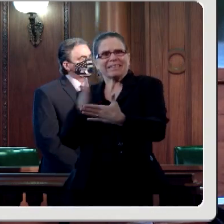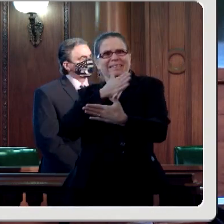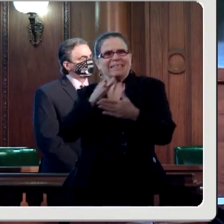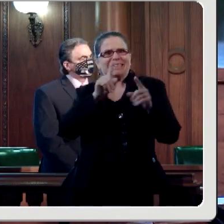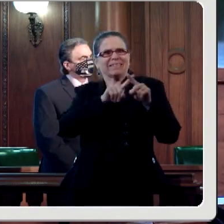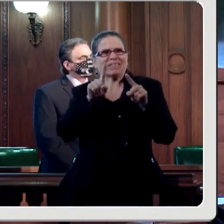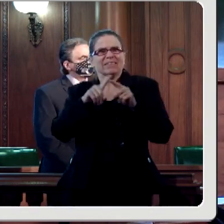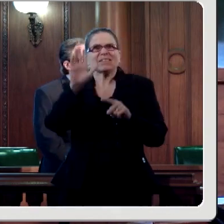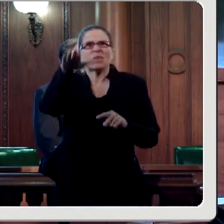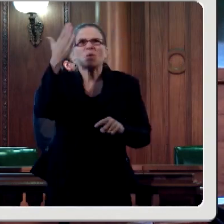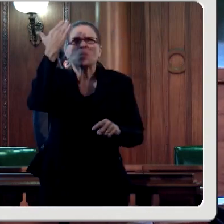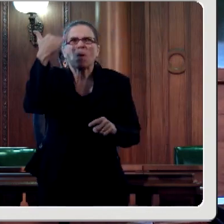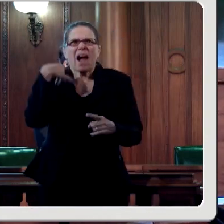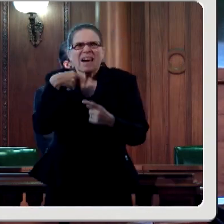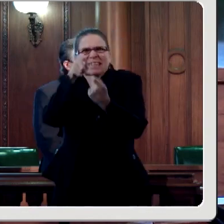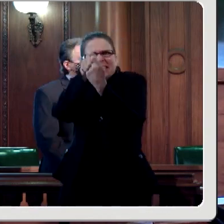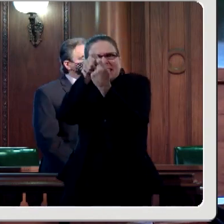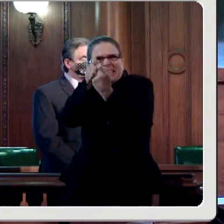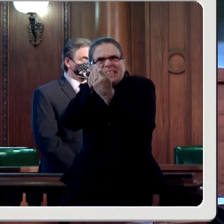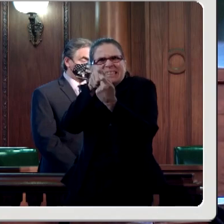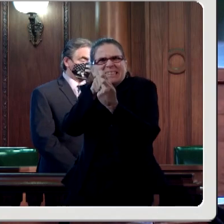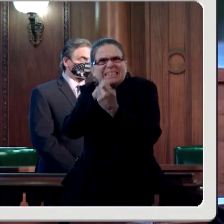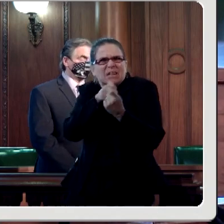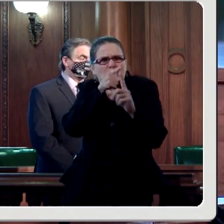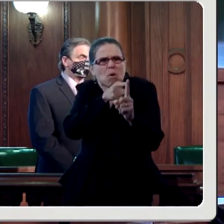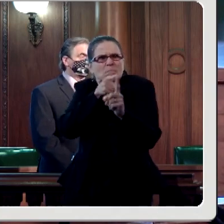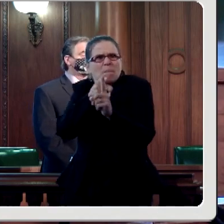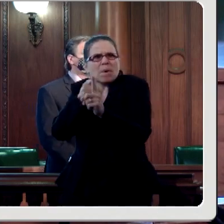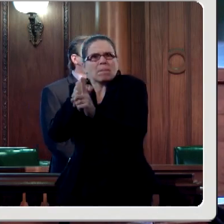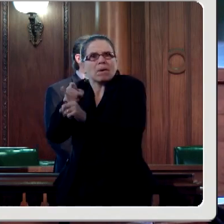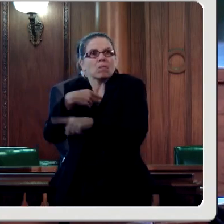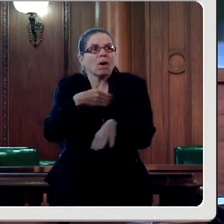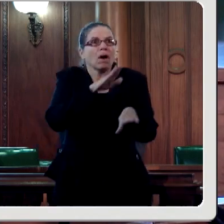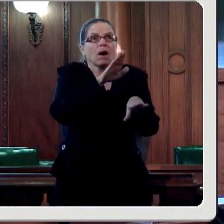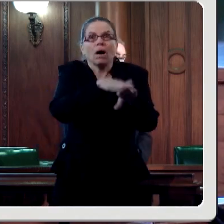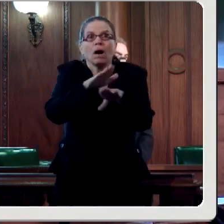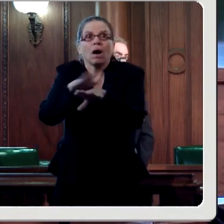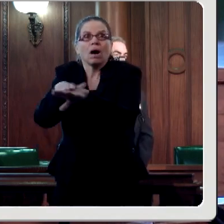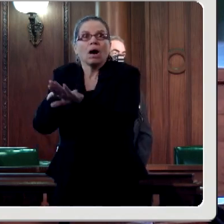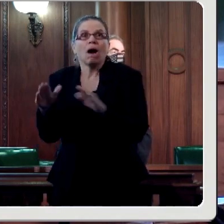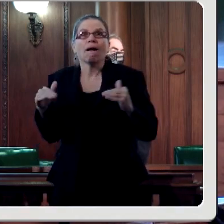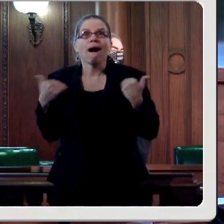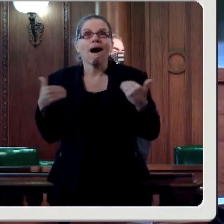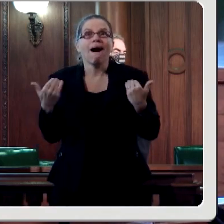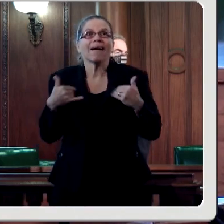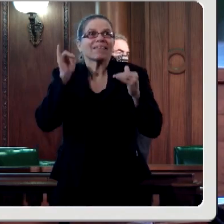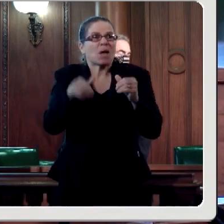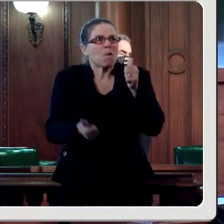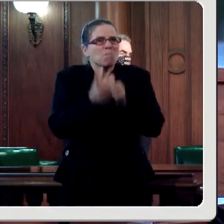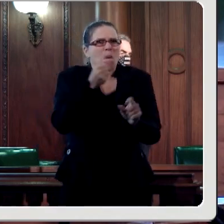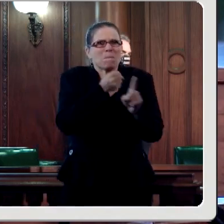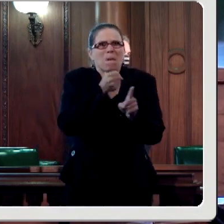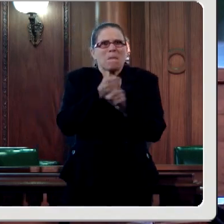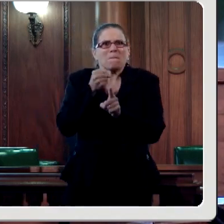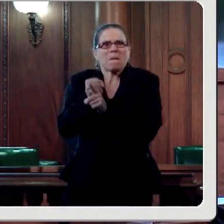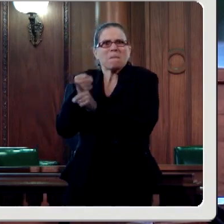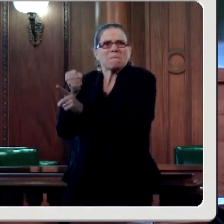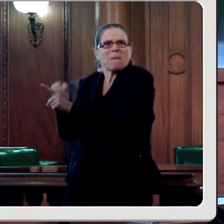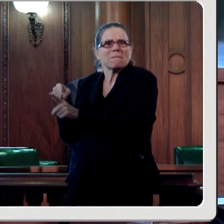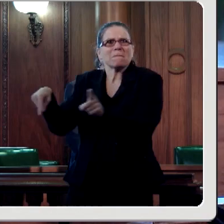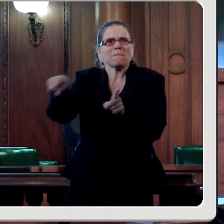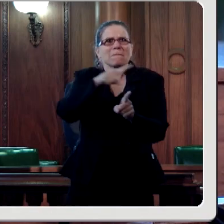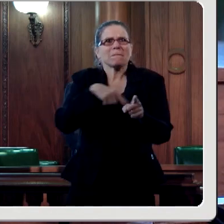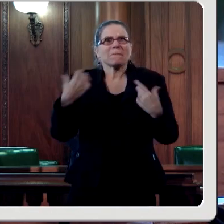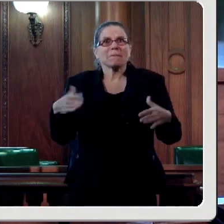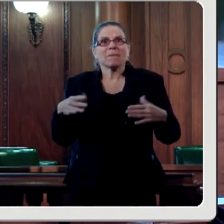break those out because I want you young people to understand clearly that this virus is